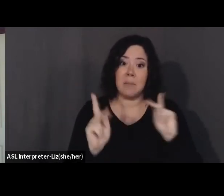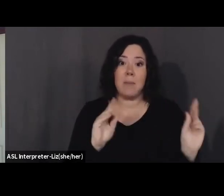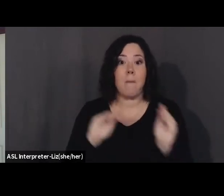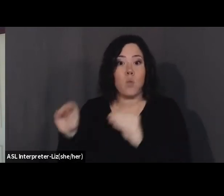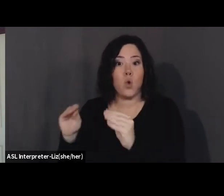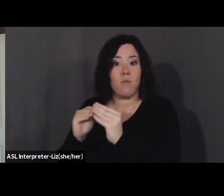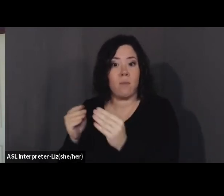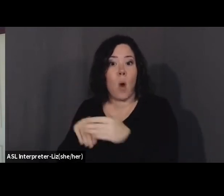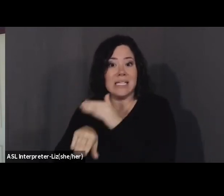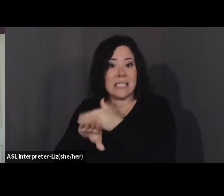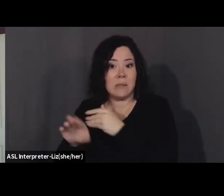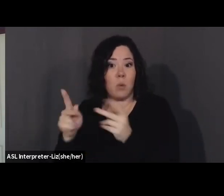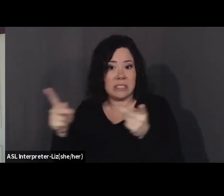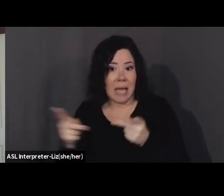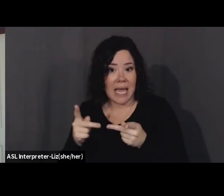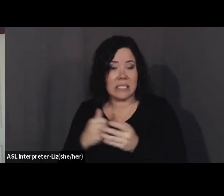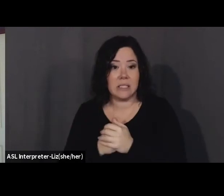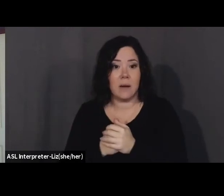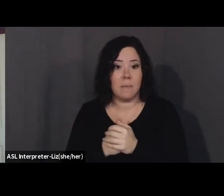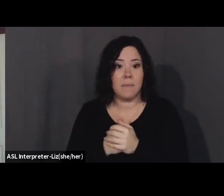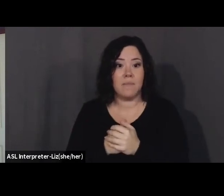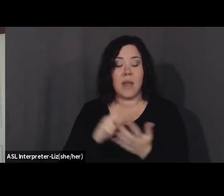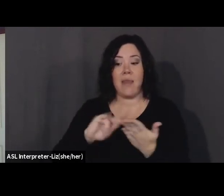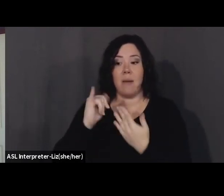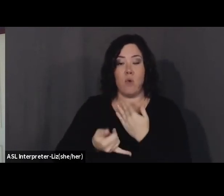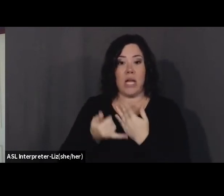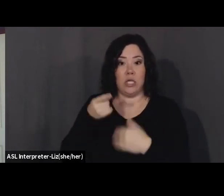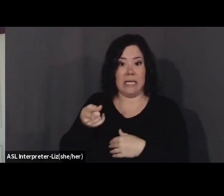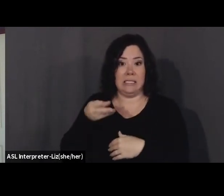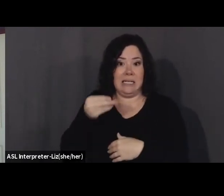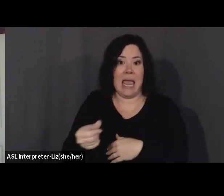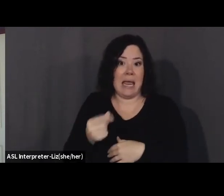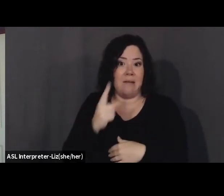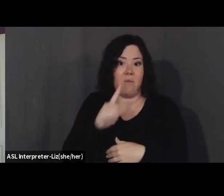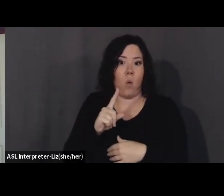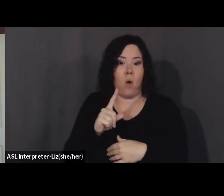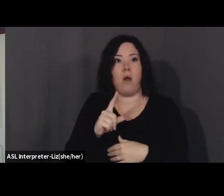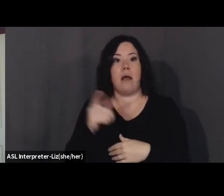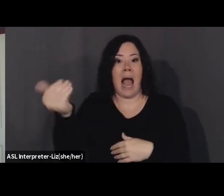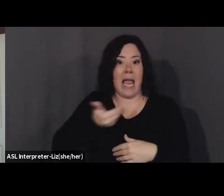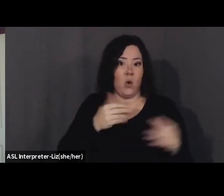and the project covered in those instances helped cover the cost of moving, like hiring movers.